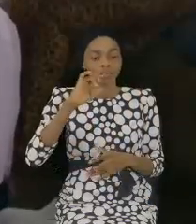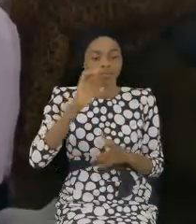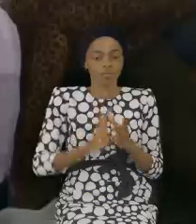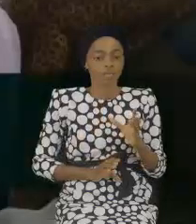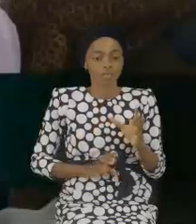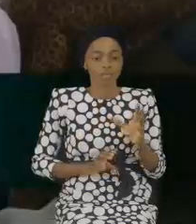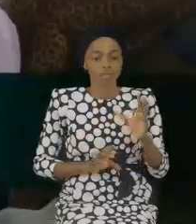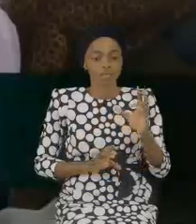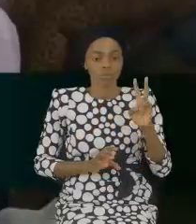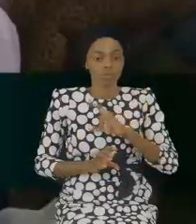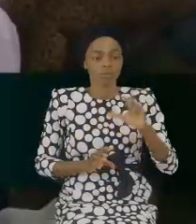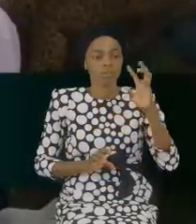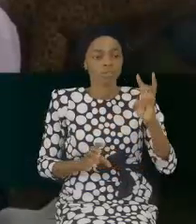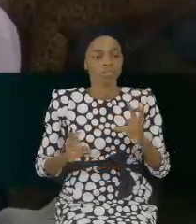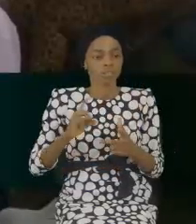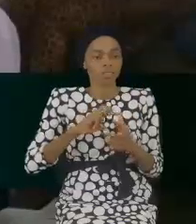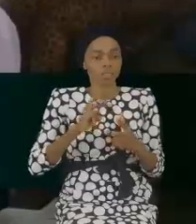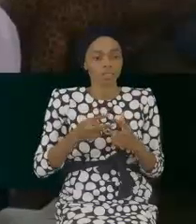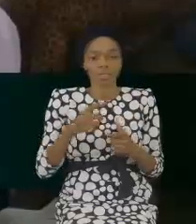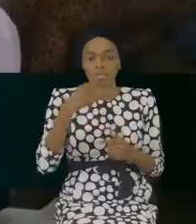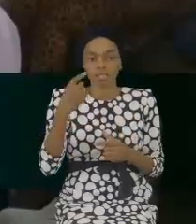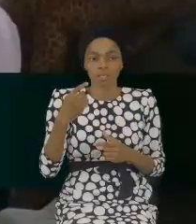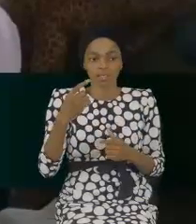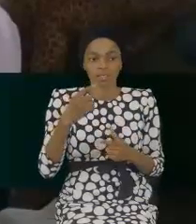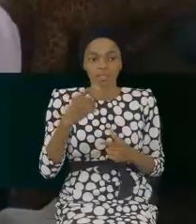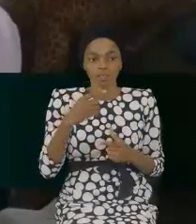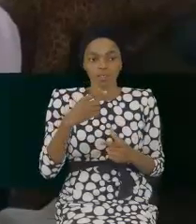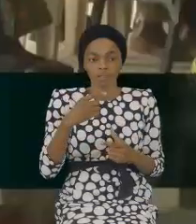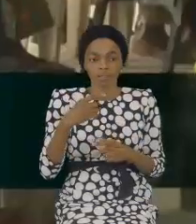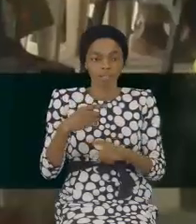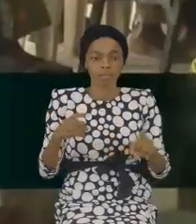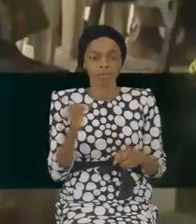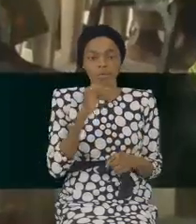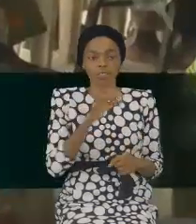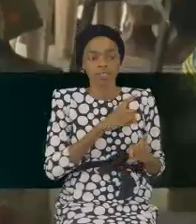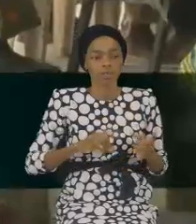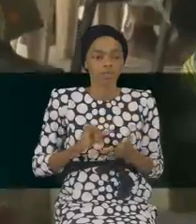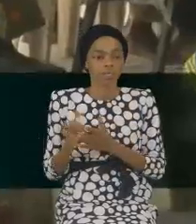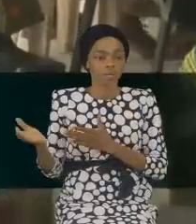neither said they, where is the Lord that brought us